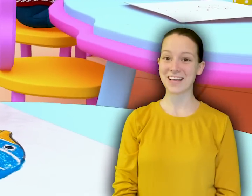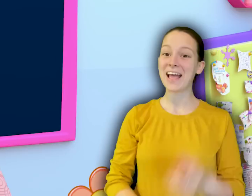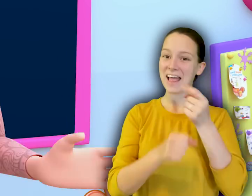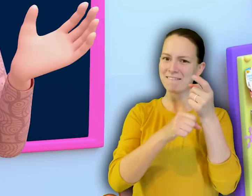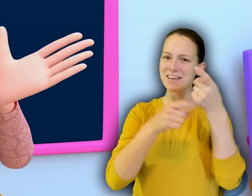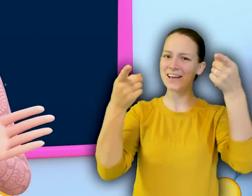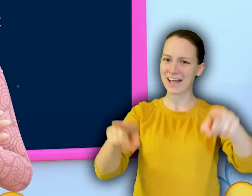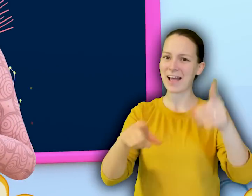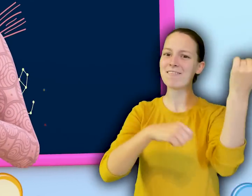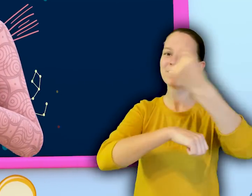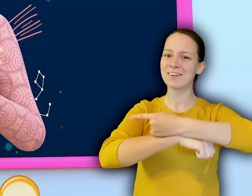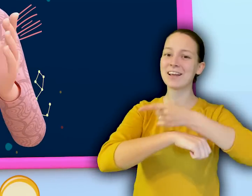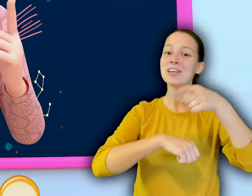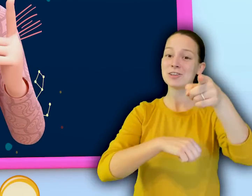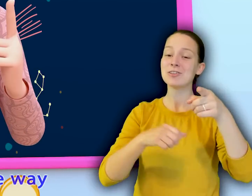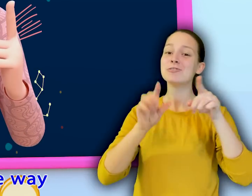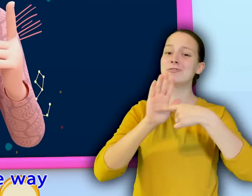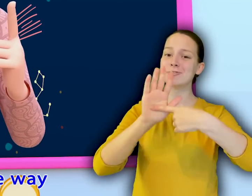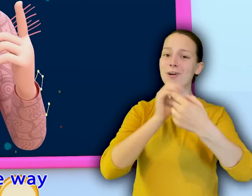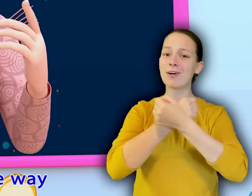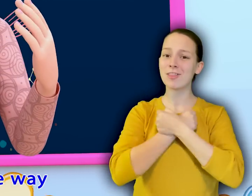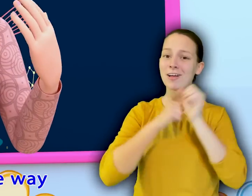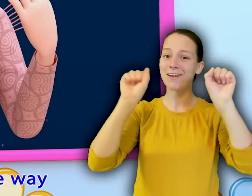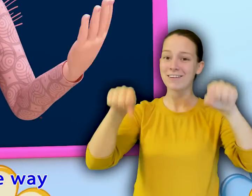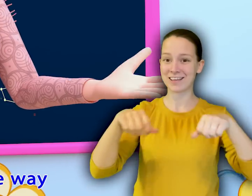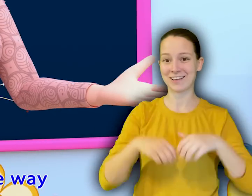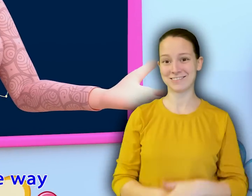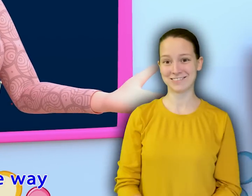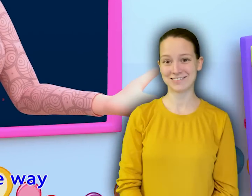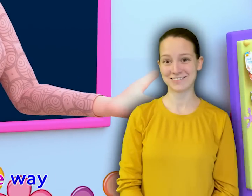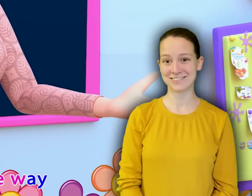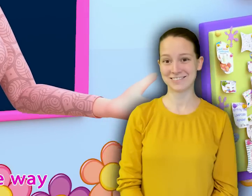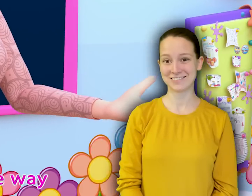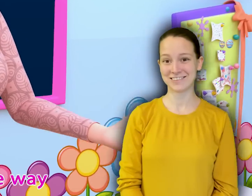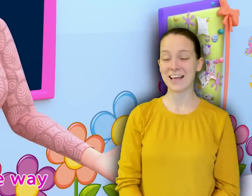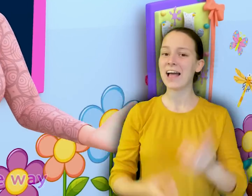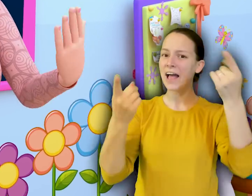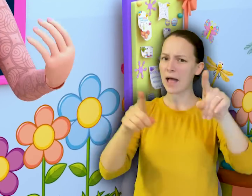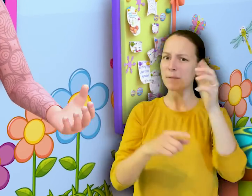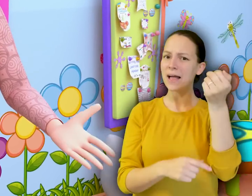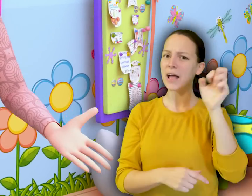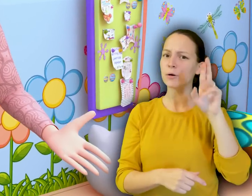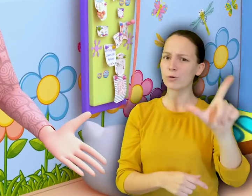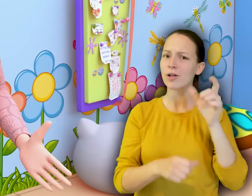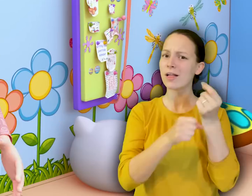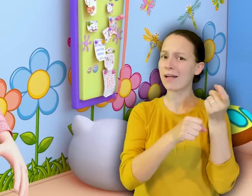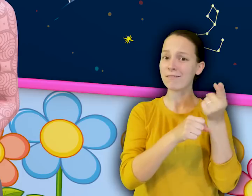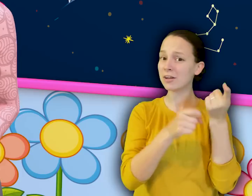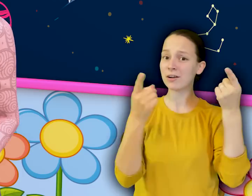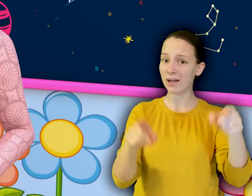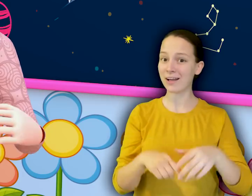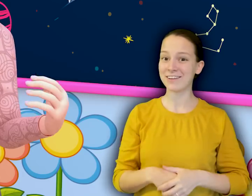share every year there's just one day that you you can bless others in every possible way it comes in April